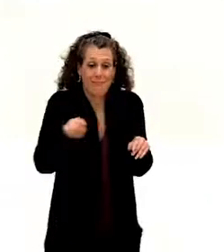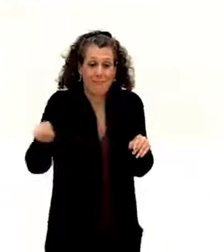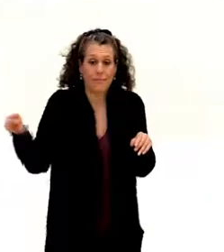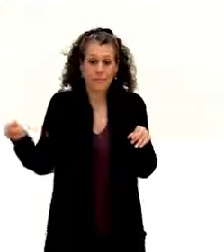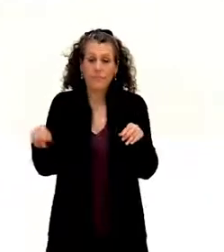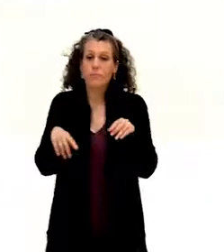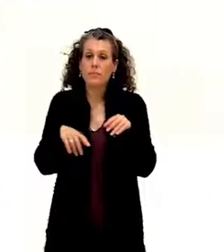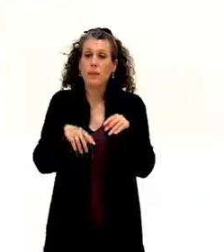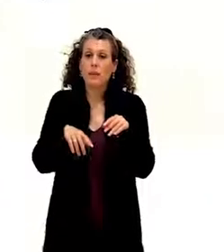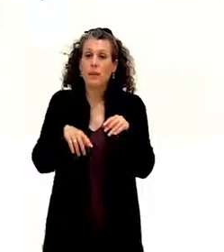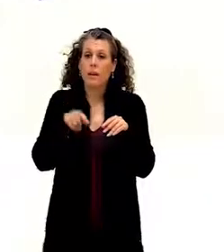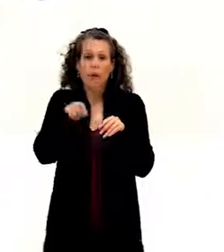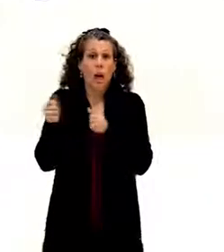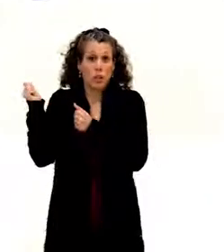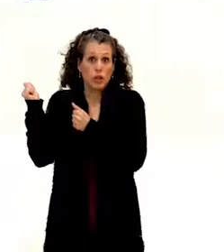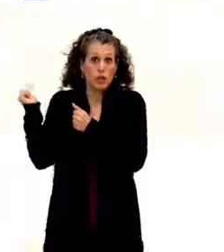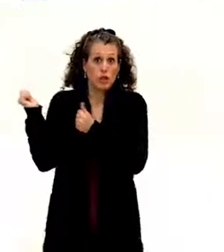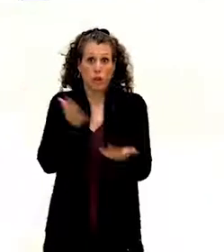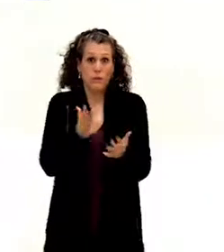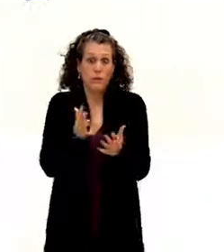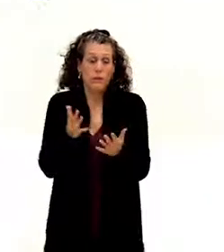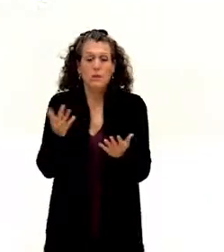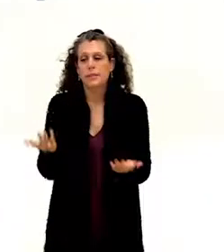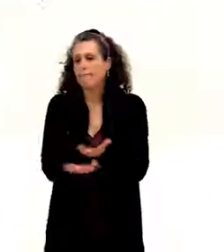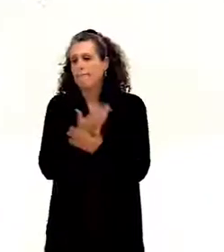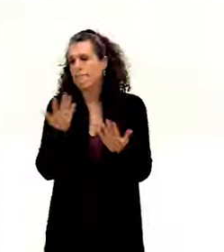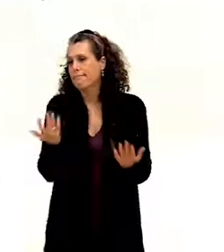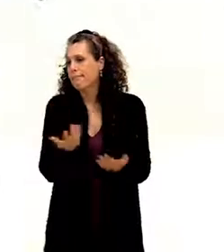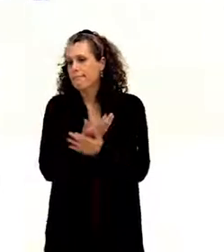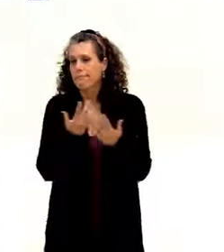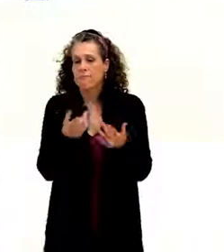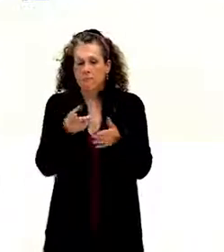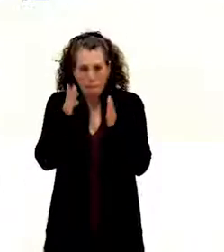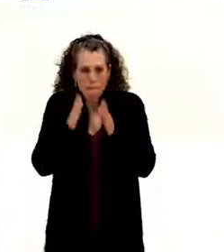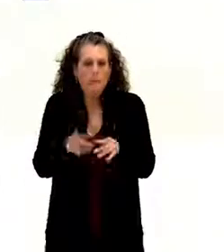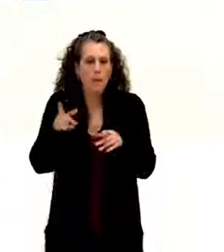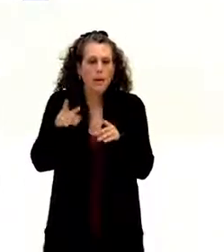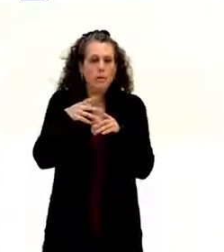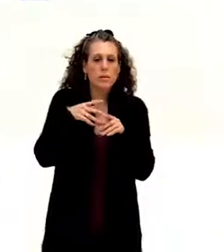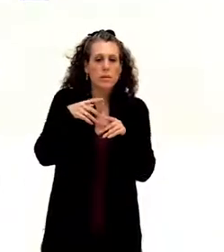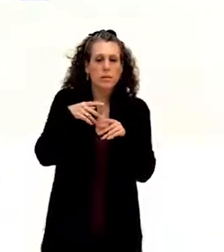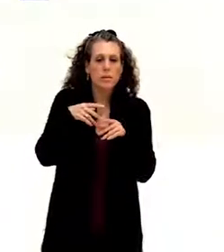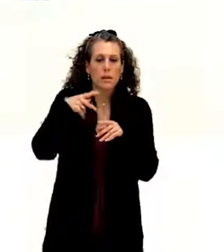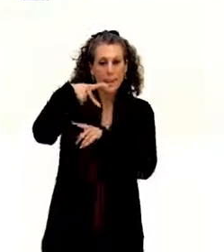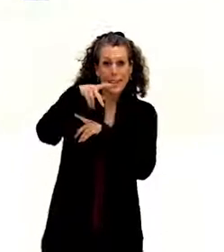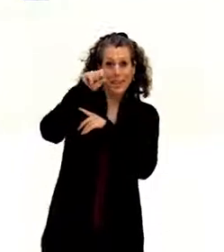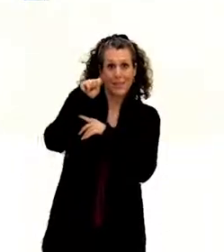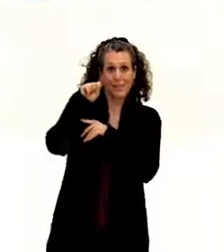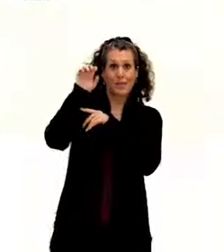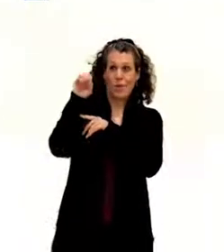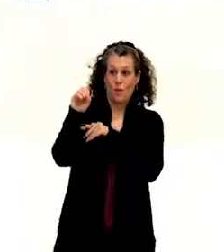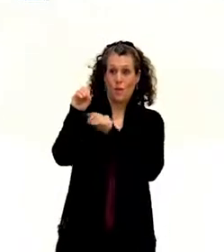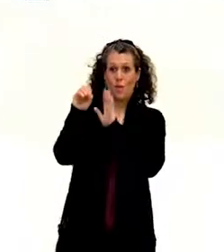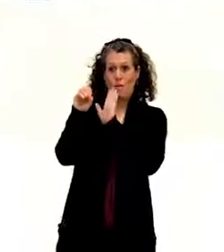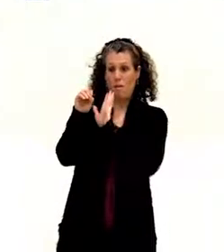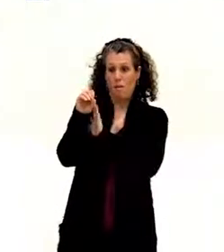interest relied on the concept of the public service obligation through